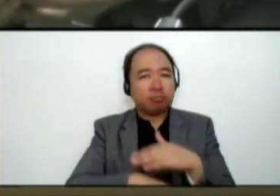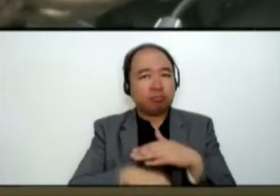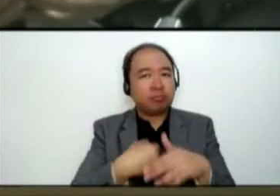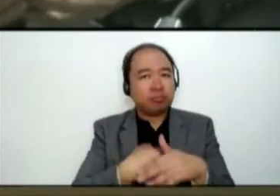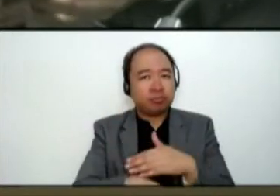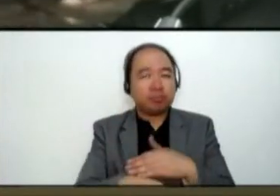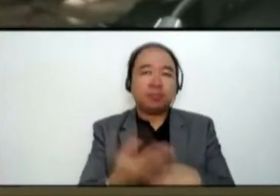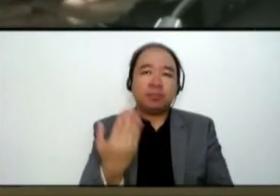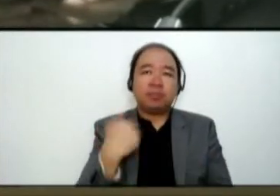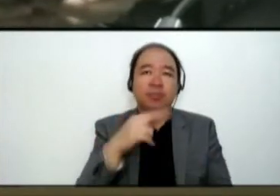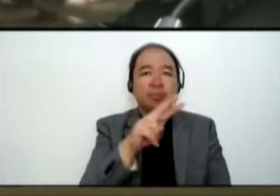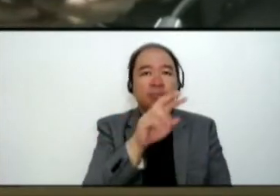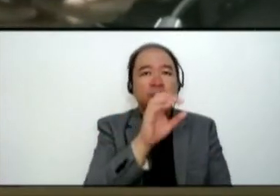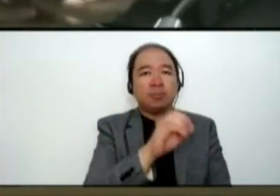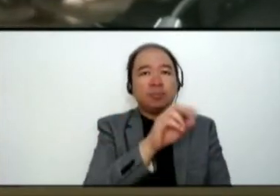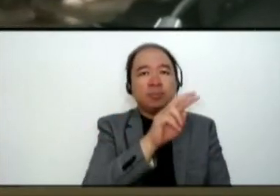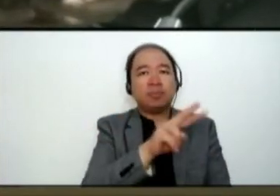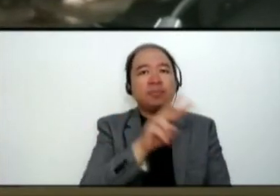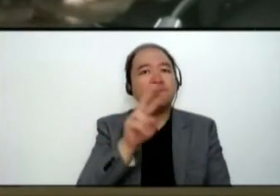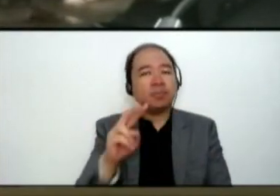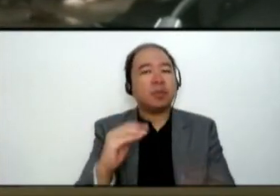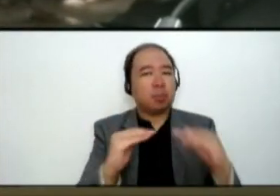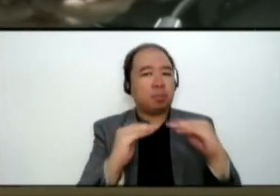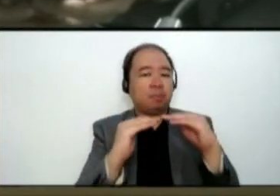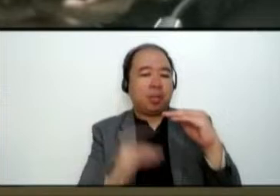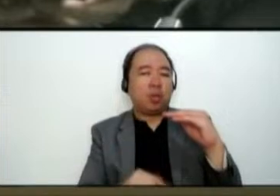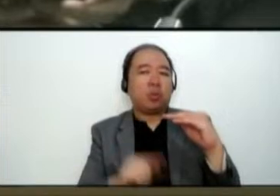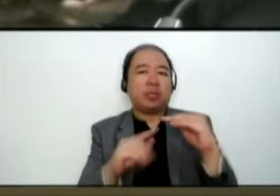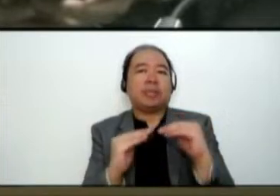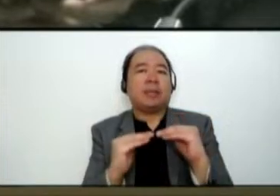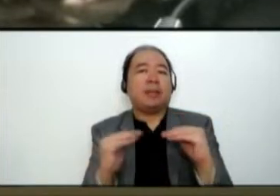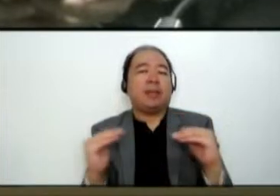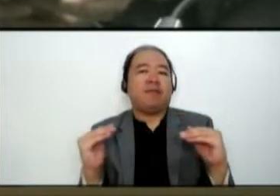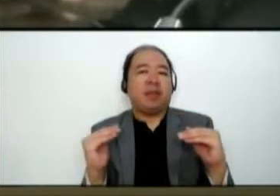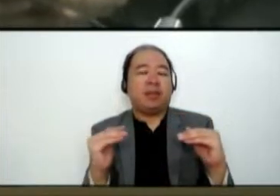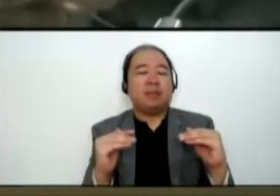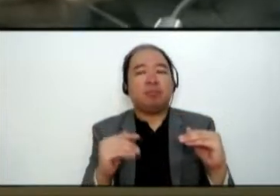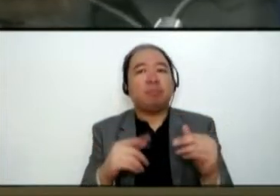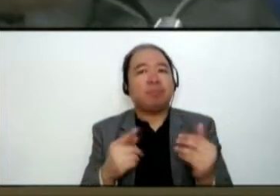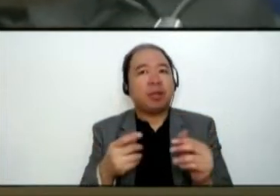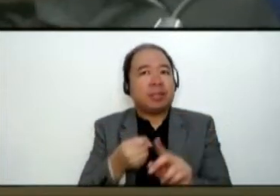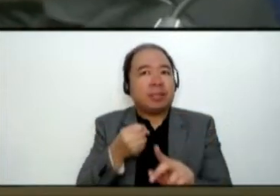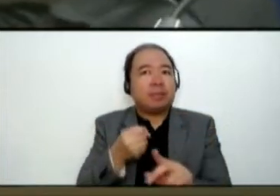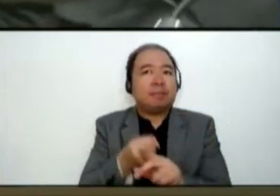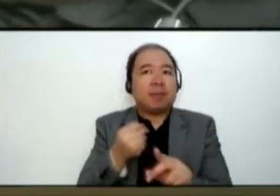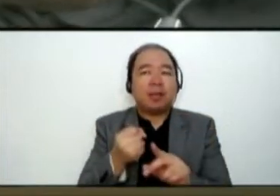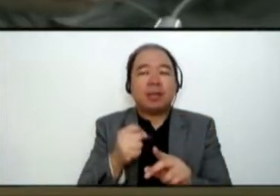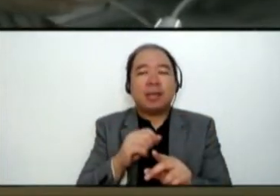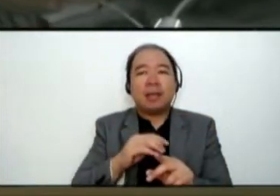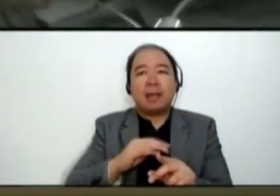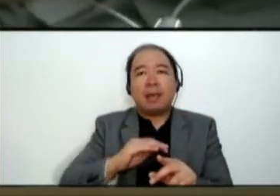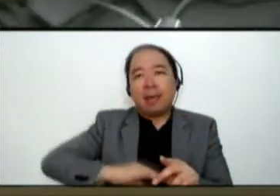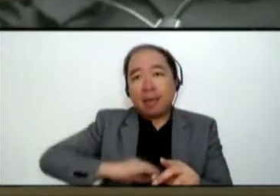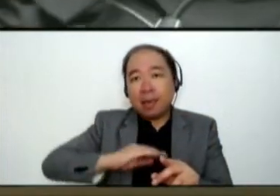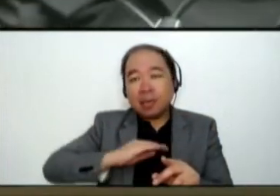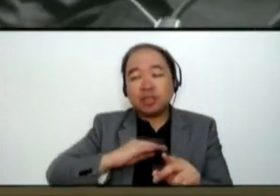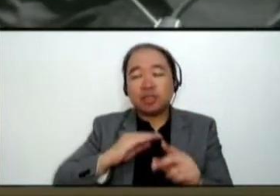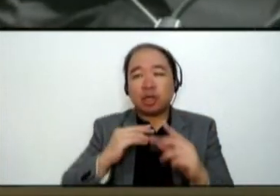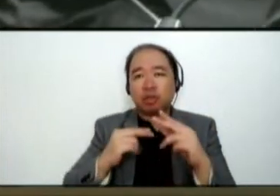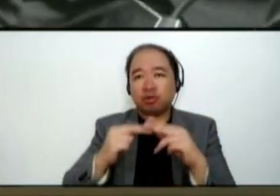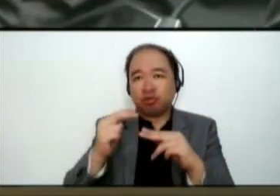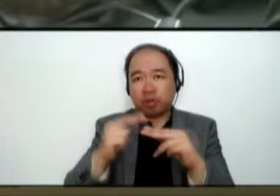the replacement fertility level. This is impacting our country's age structure, marked by a declining